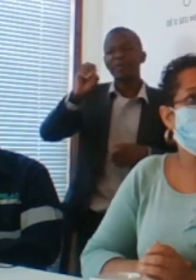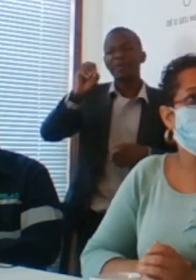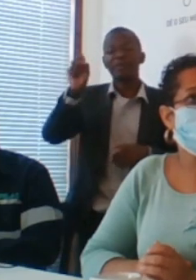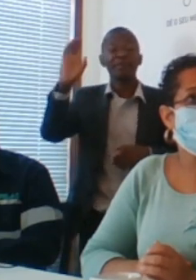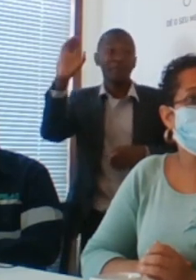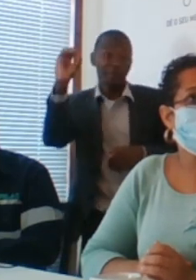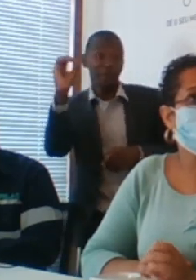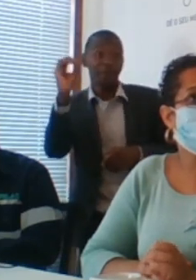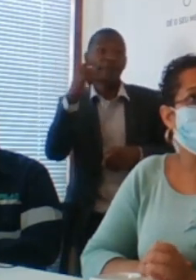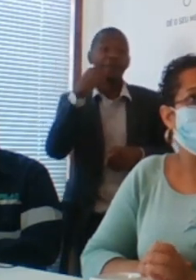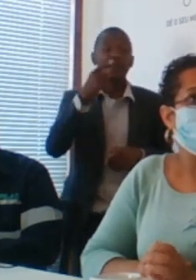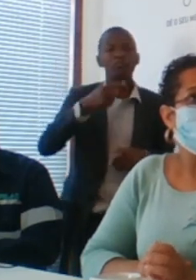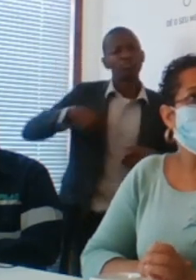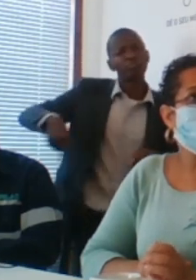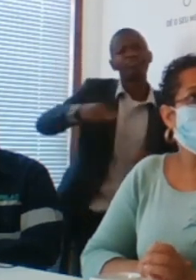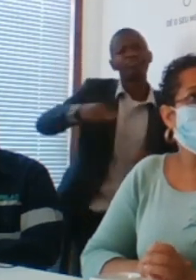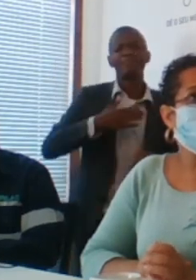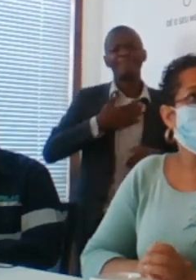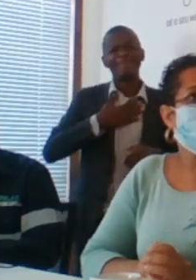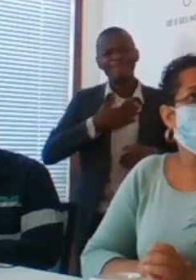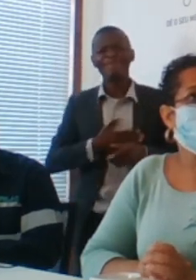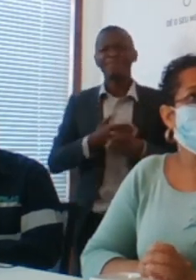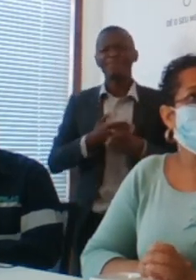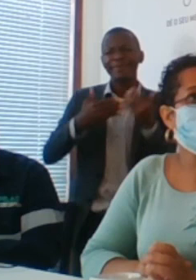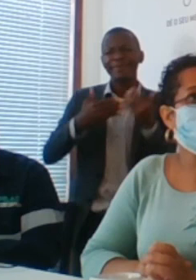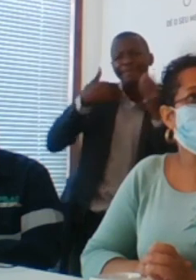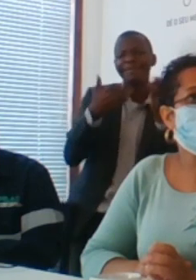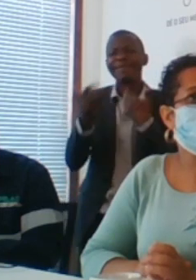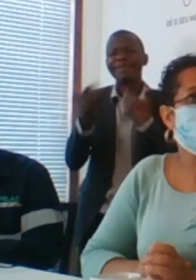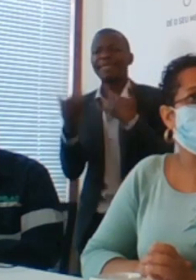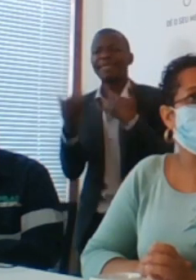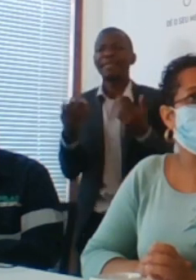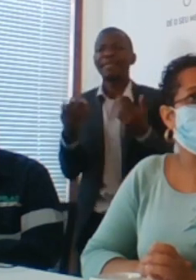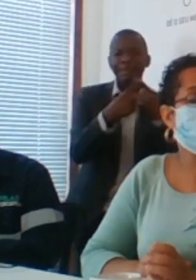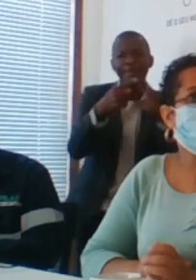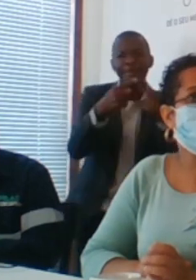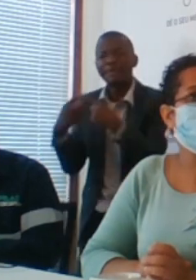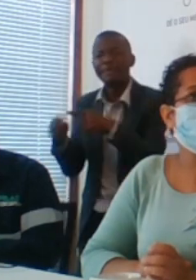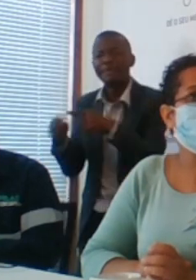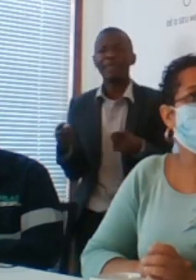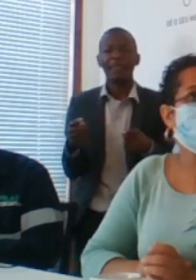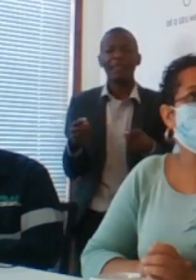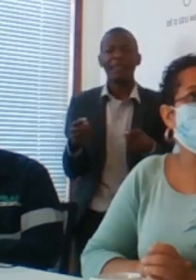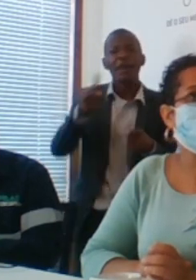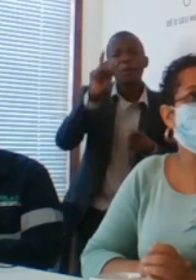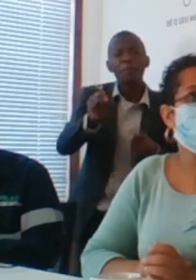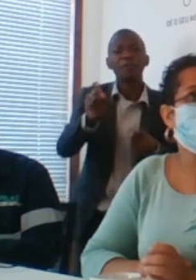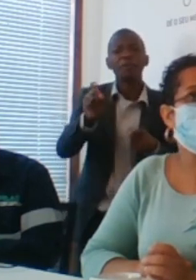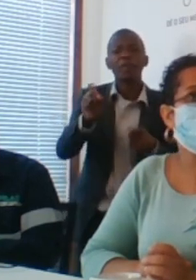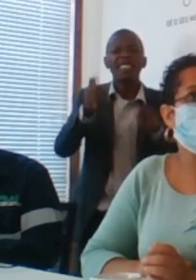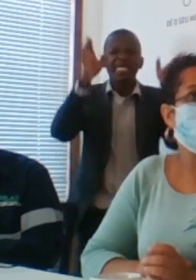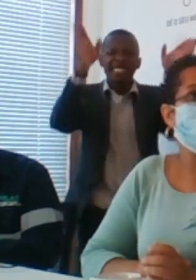and intellectual health. As an HR, Yasser Yusufu is asking how to help the companies